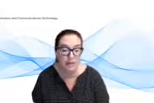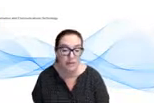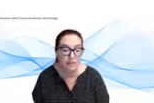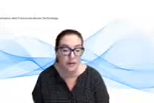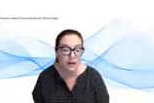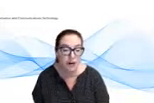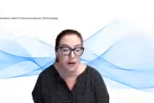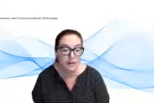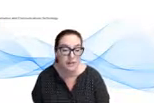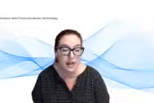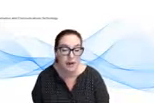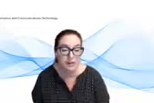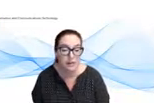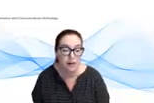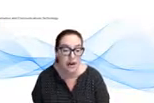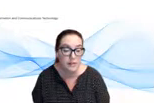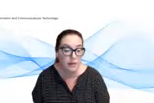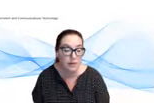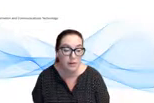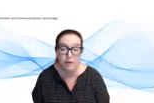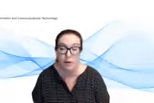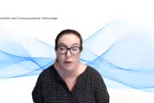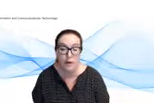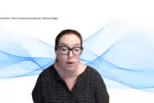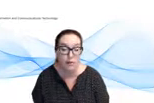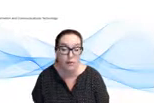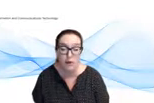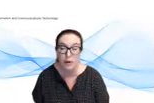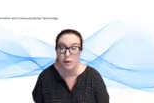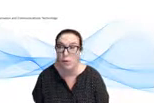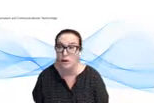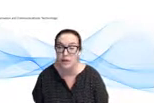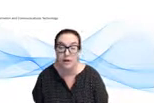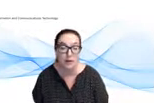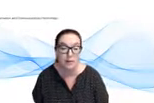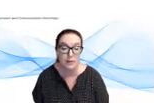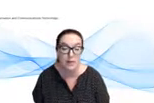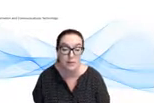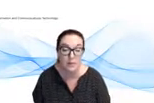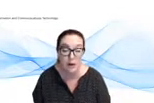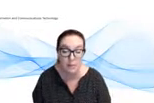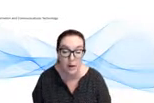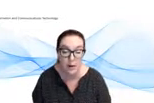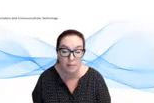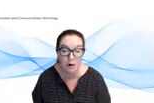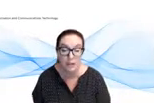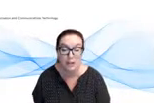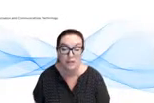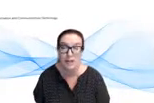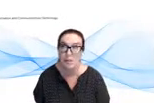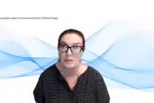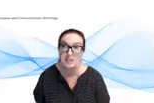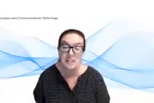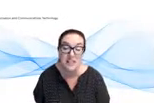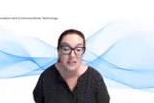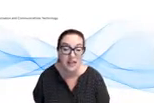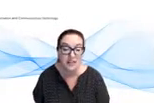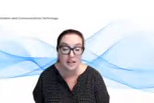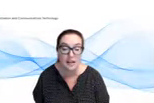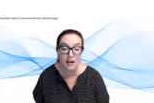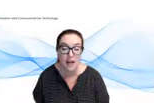and you can see on the video, this came into drastic focus during COVID, where we walked out our buildings on March, I think